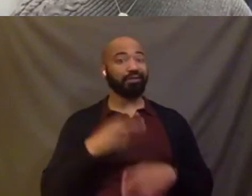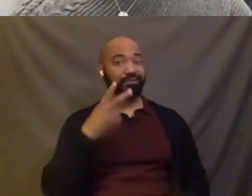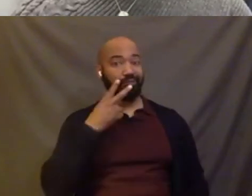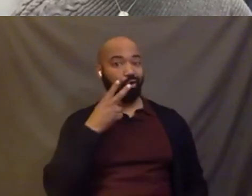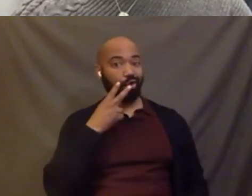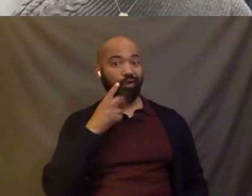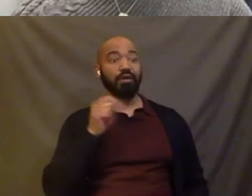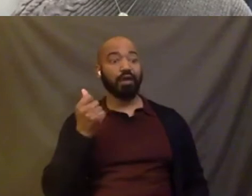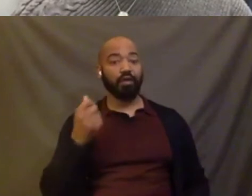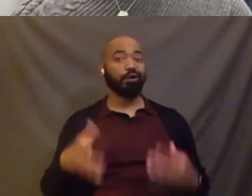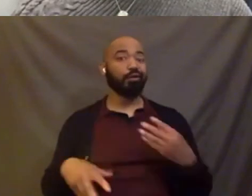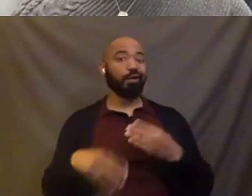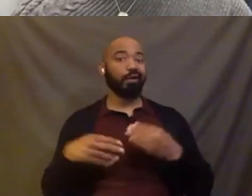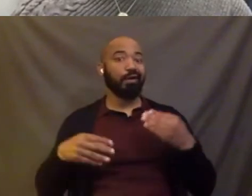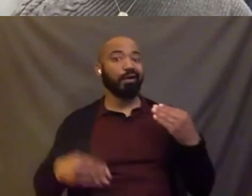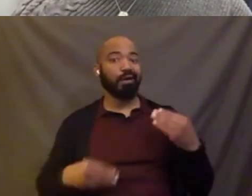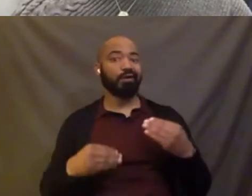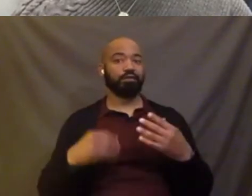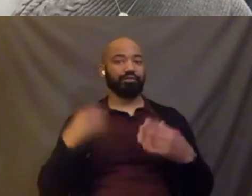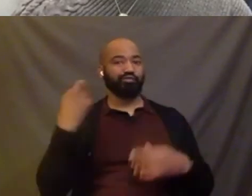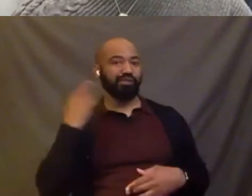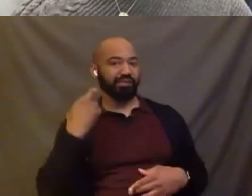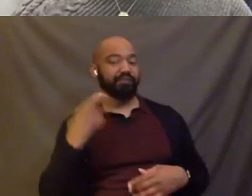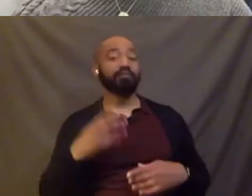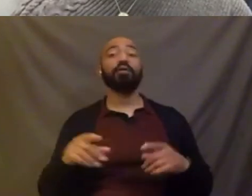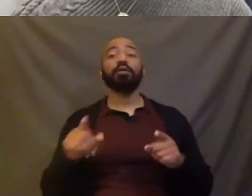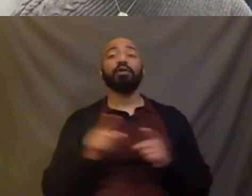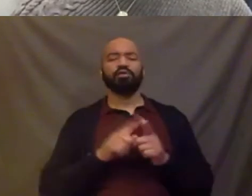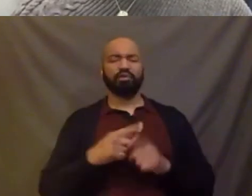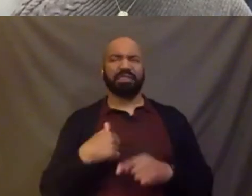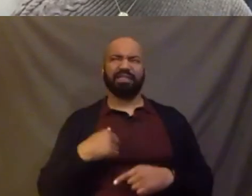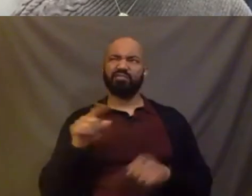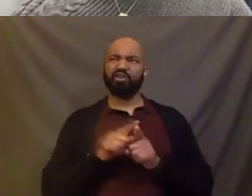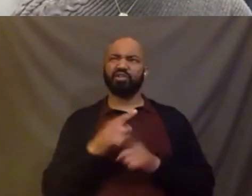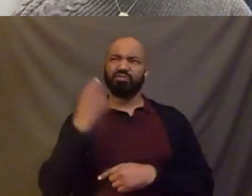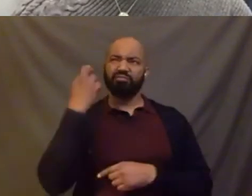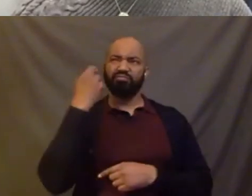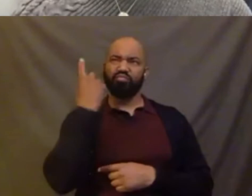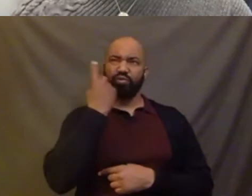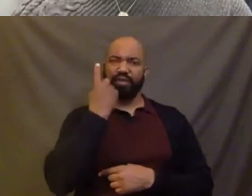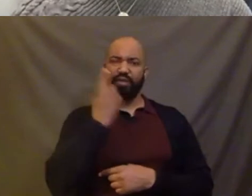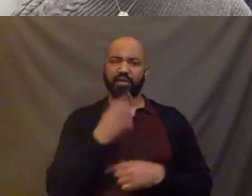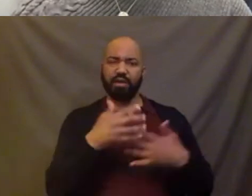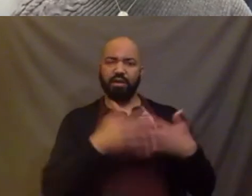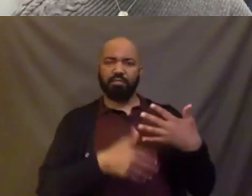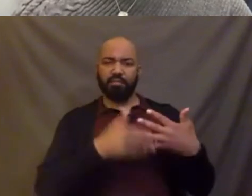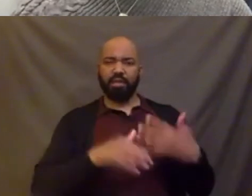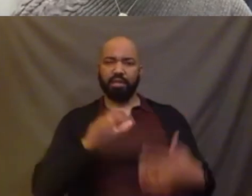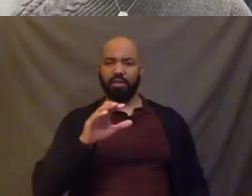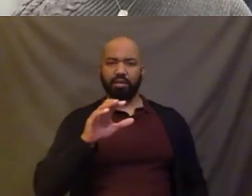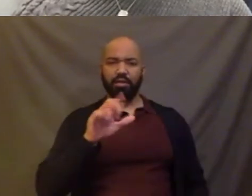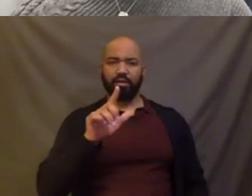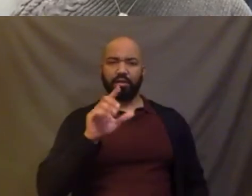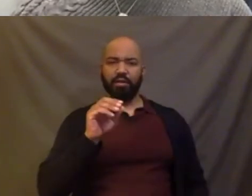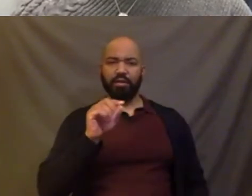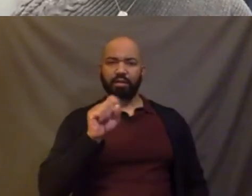confounding or complicating factors. And then I also am kind of wondering about, well, the blood clots are different from what I understand. Yes. So